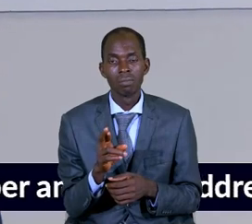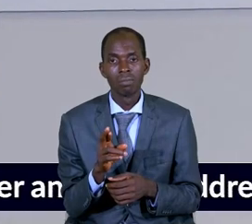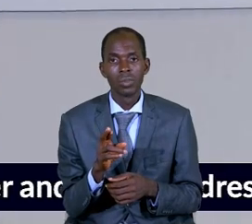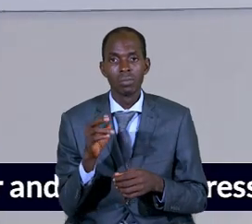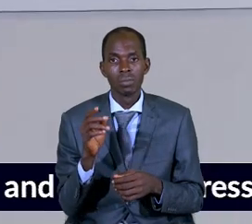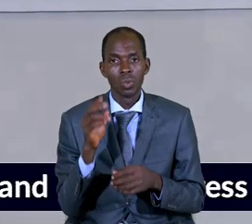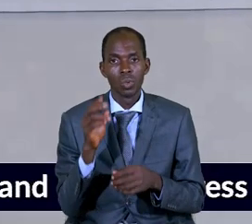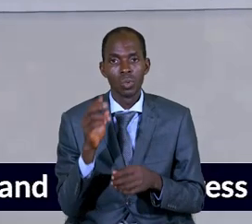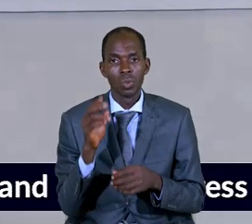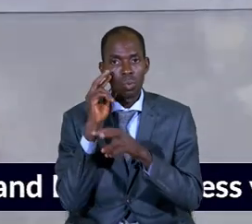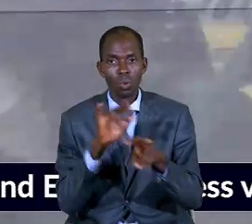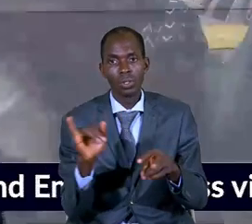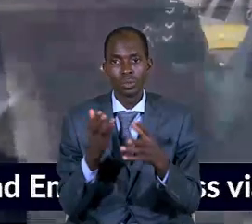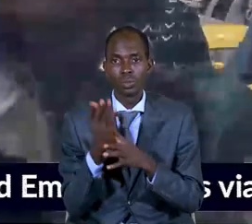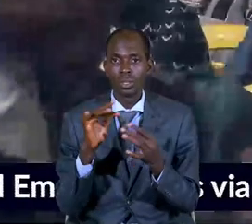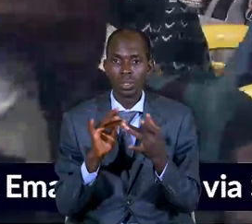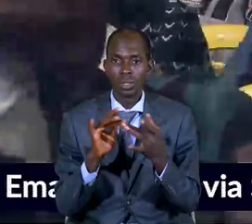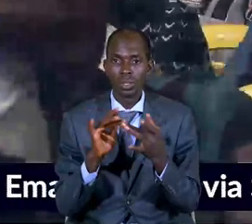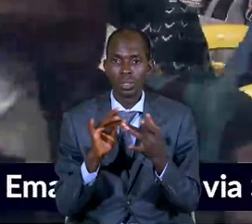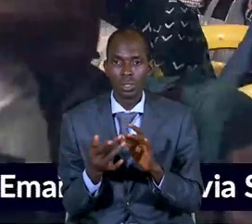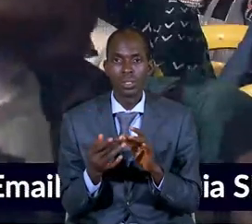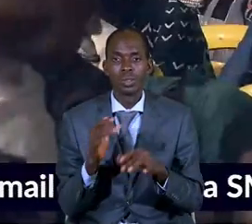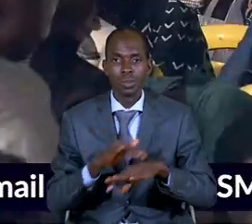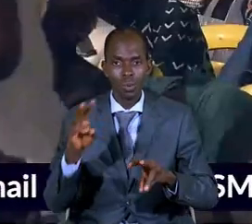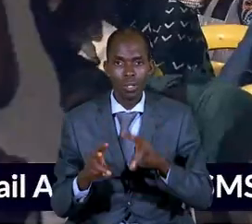Counselors, be fast about it.